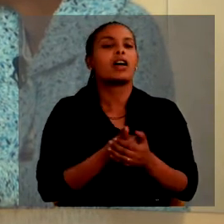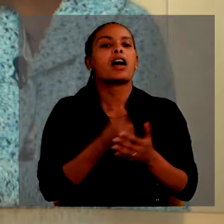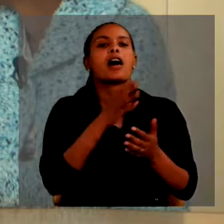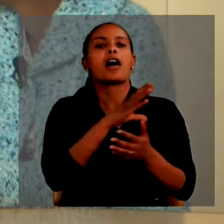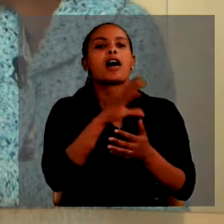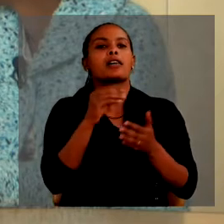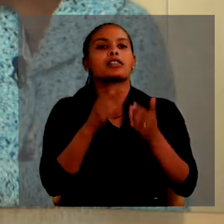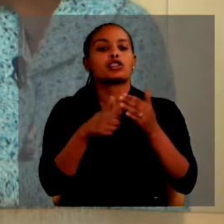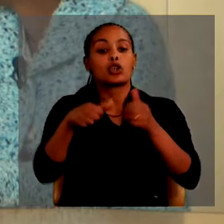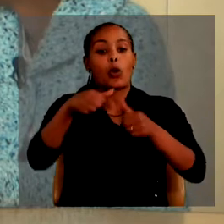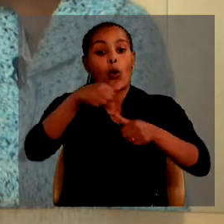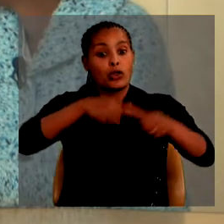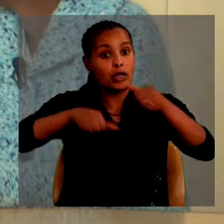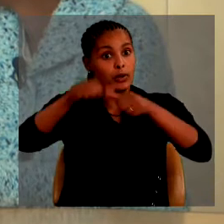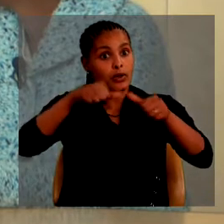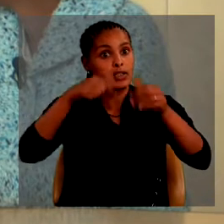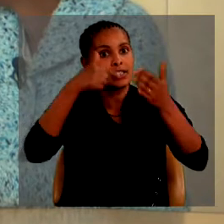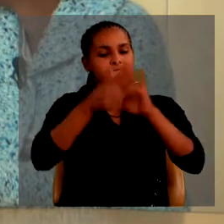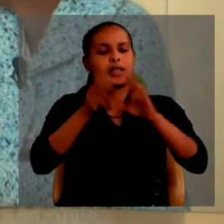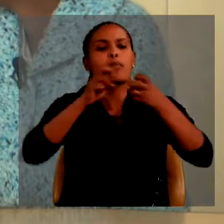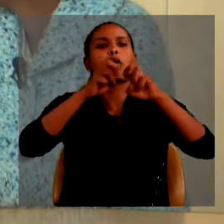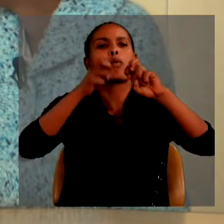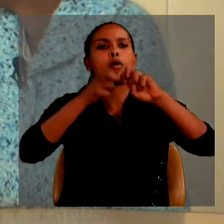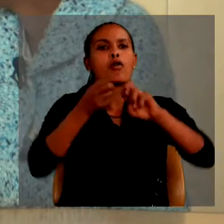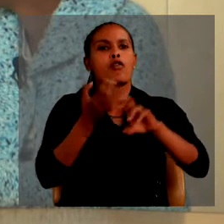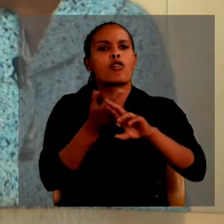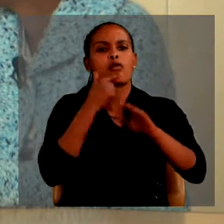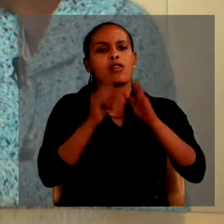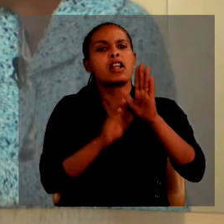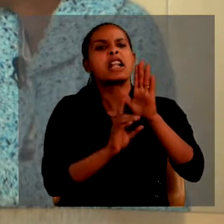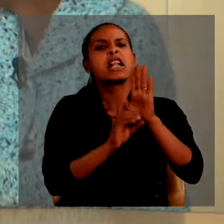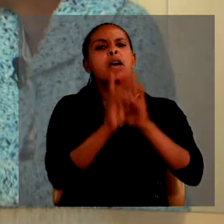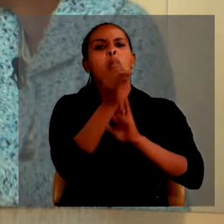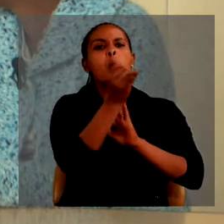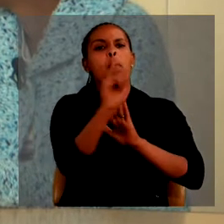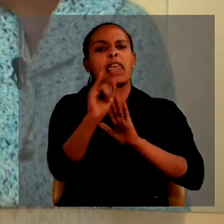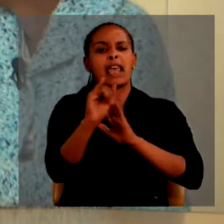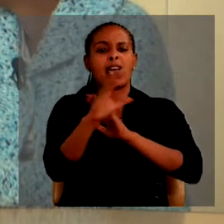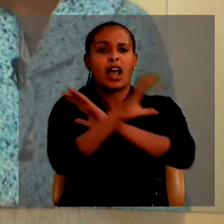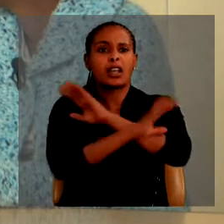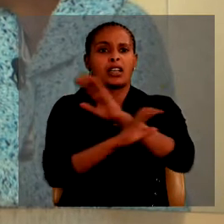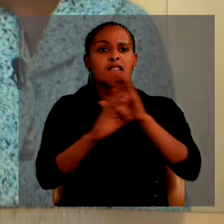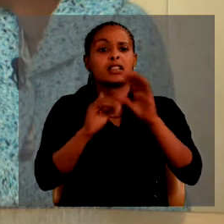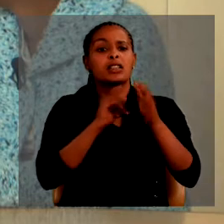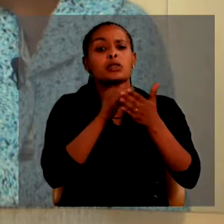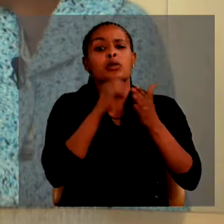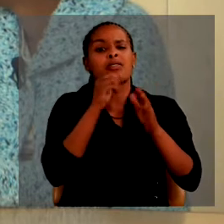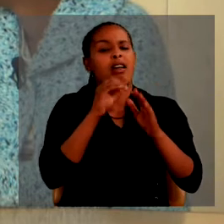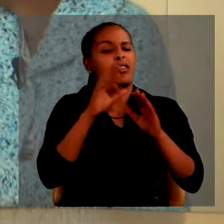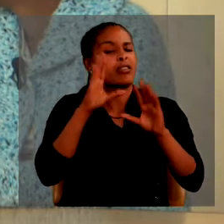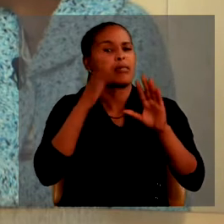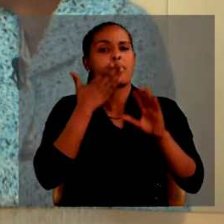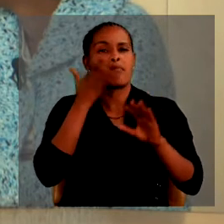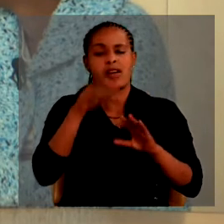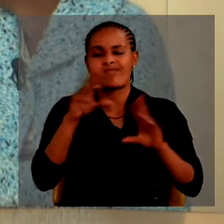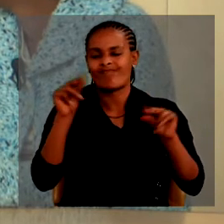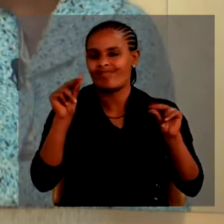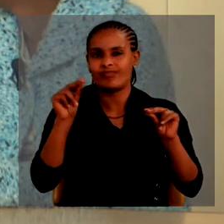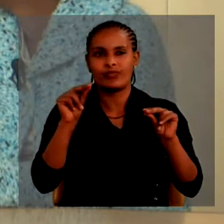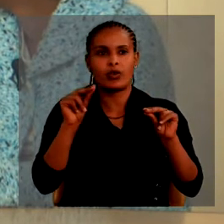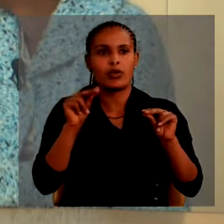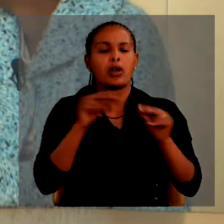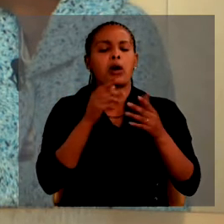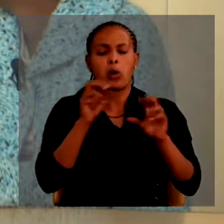And the contribution to this problem from the developing countries is not that bad. So they say, okay,